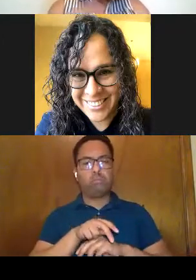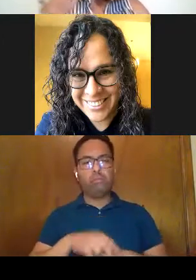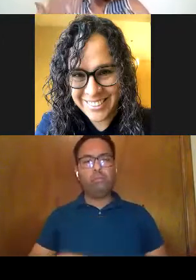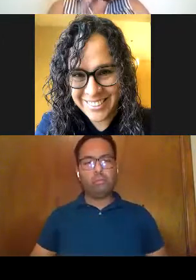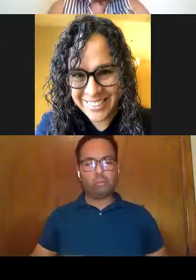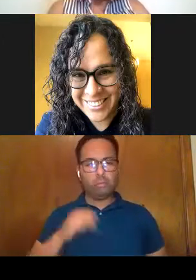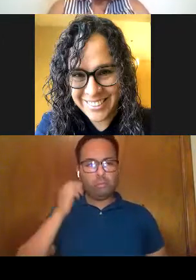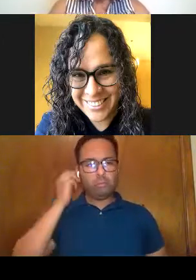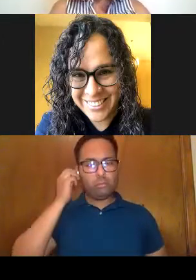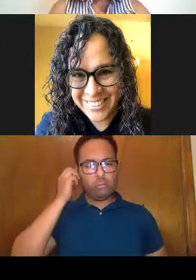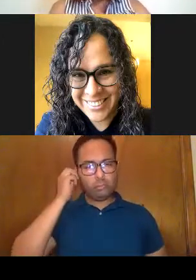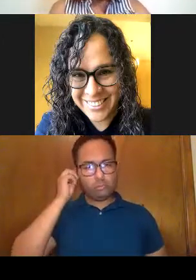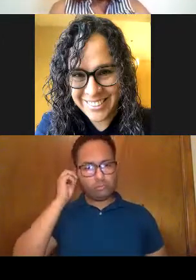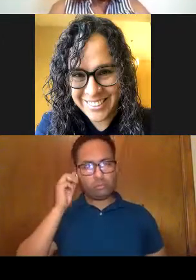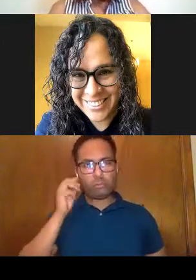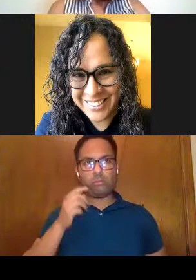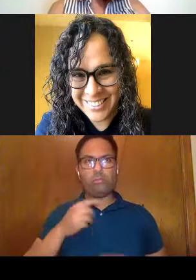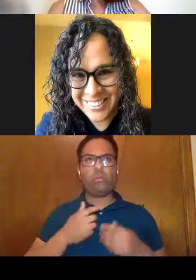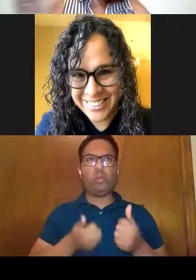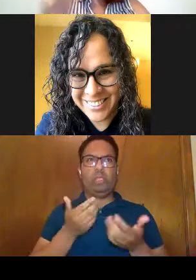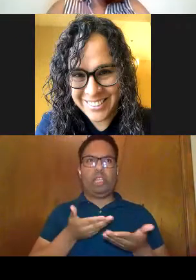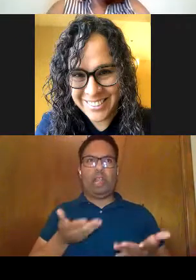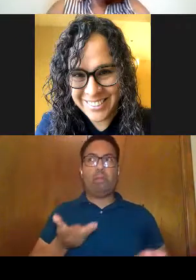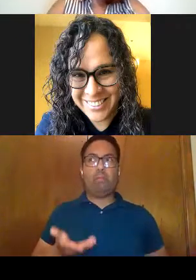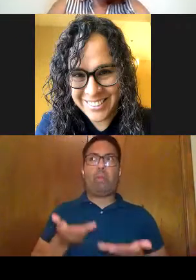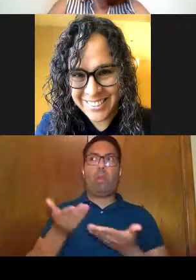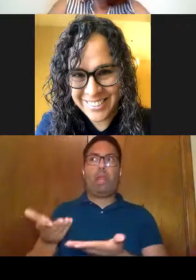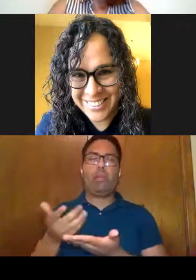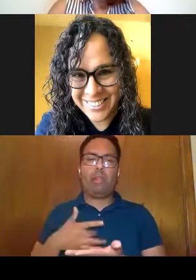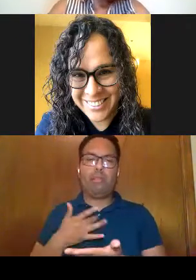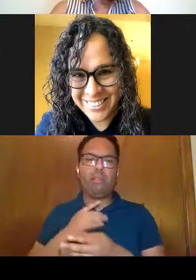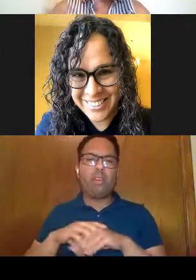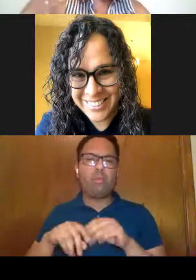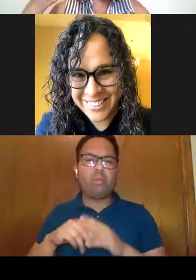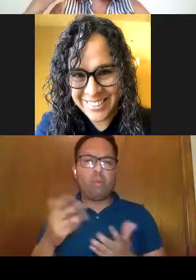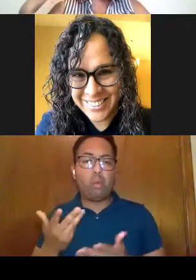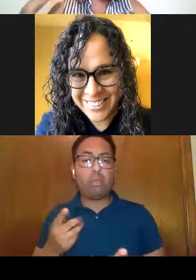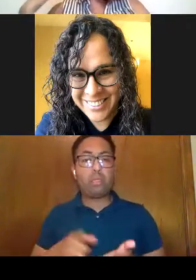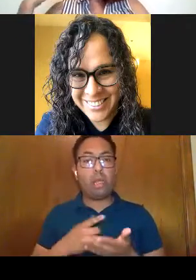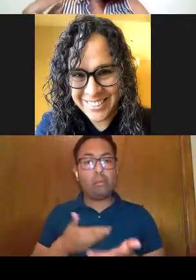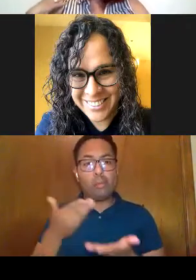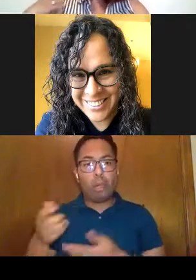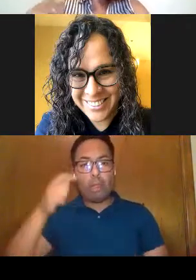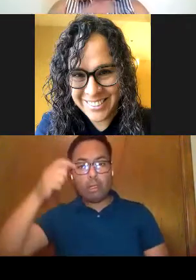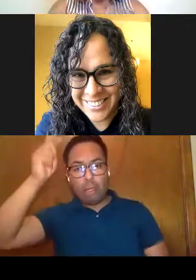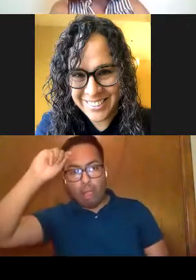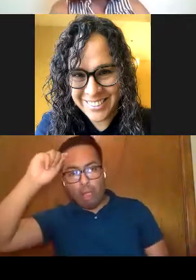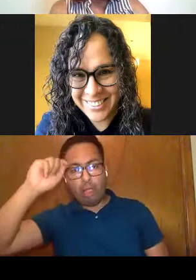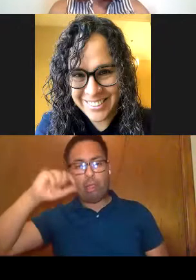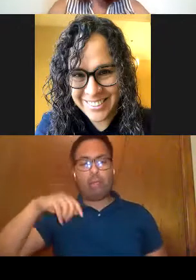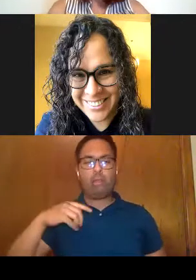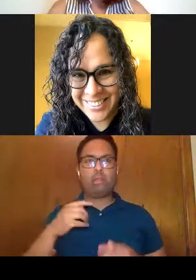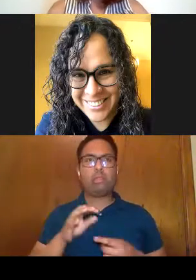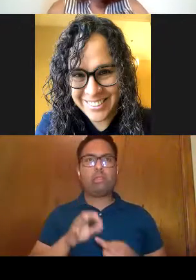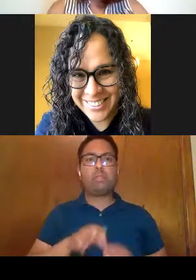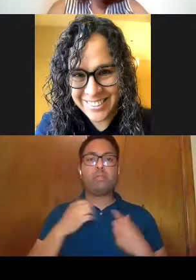What item would make them feel comfortable? Sometimes they like to have a hat on. Is there a specific sweater or blanket